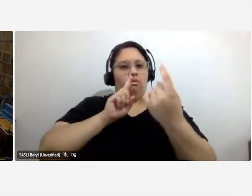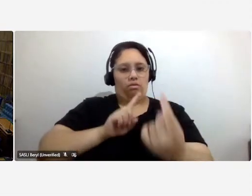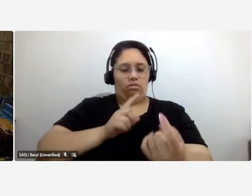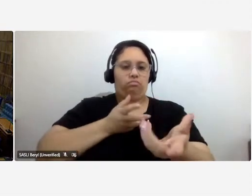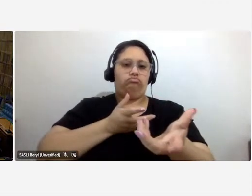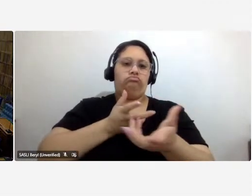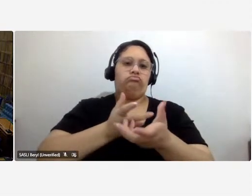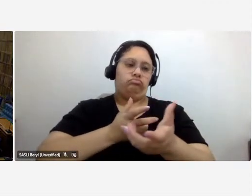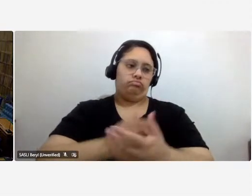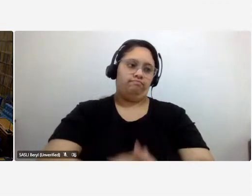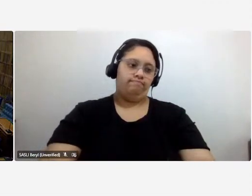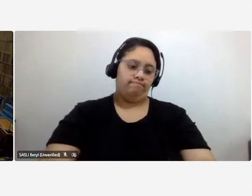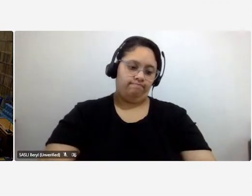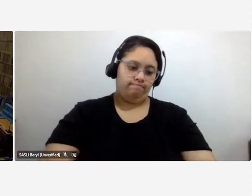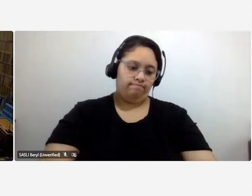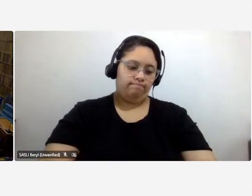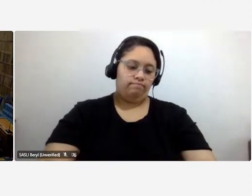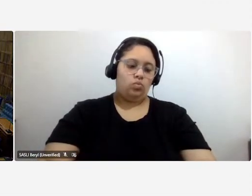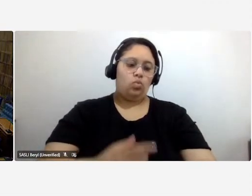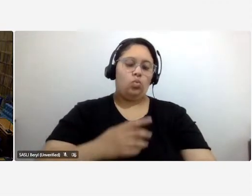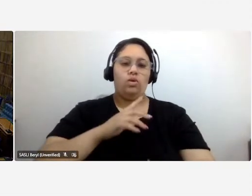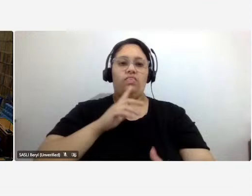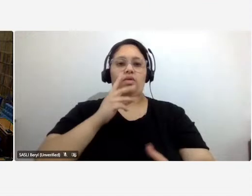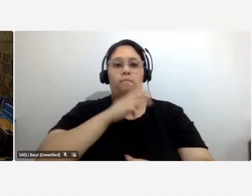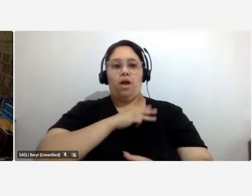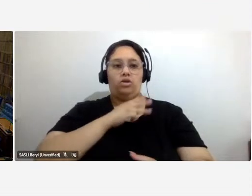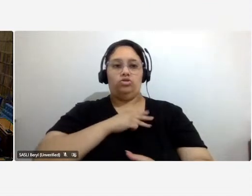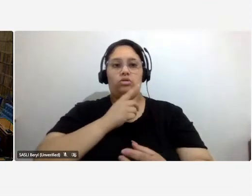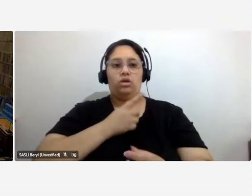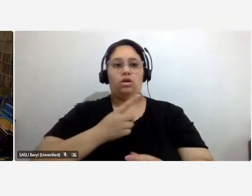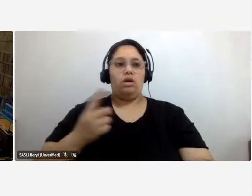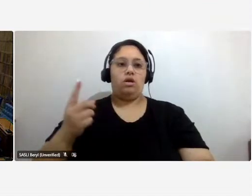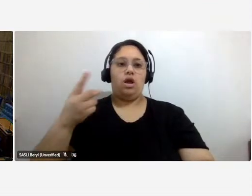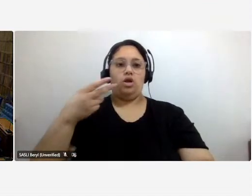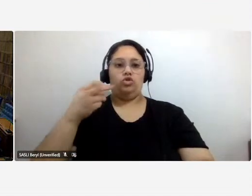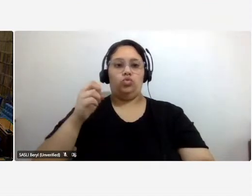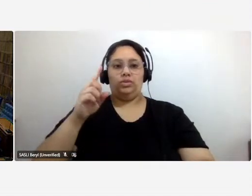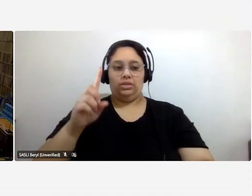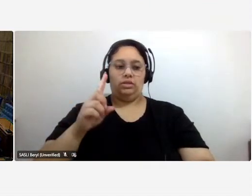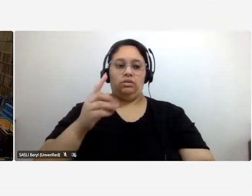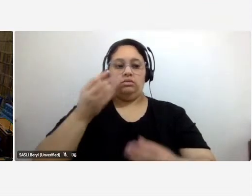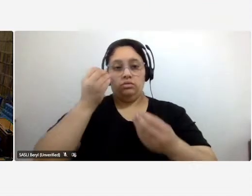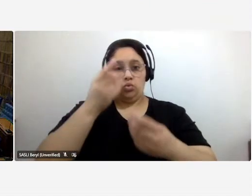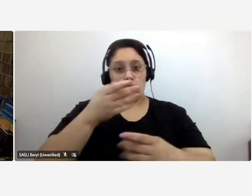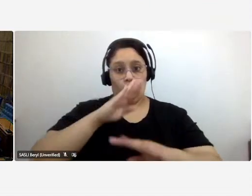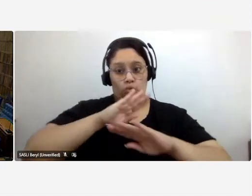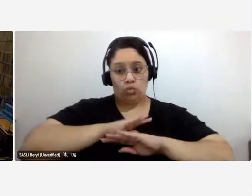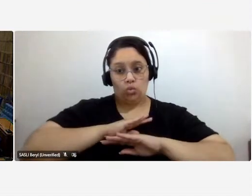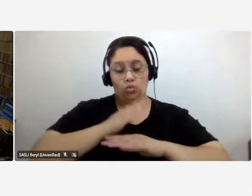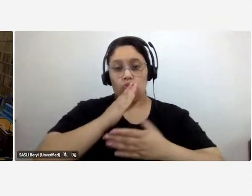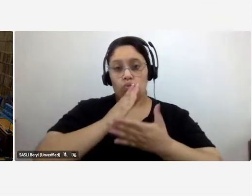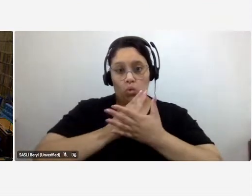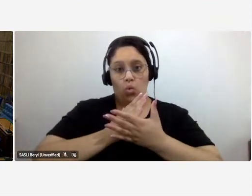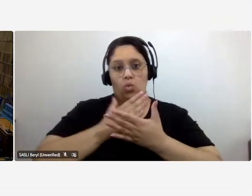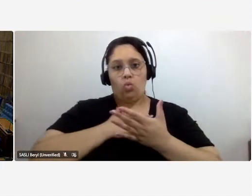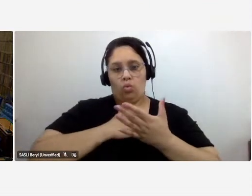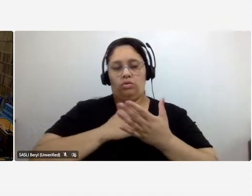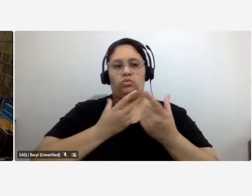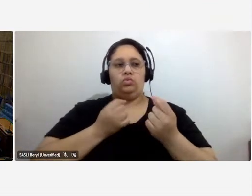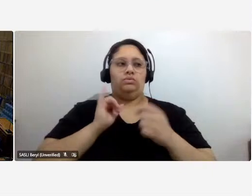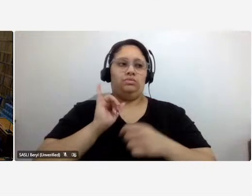conversation with the direct manager and sometimes all the way up to the HOD to say, are you sure this is the decision that you are